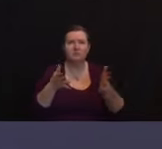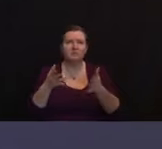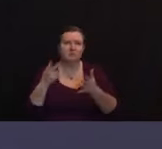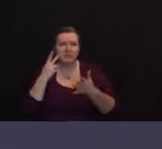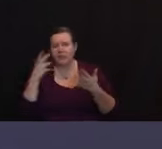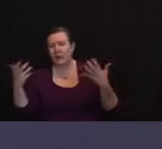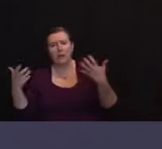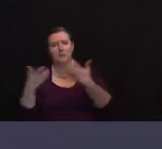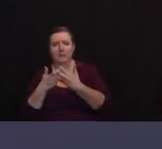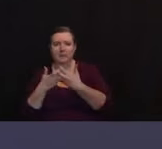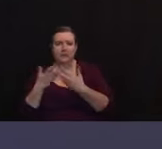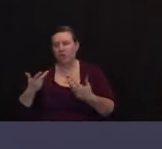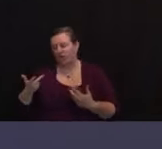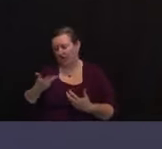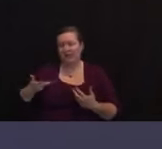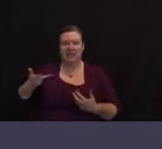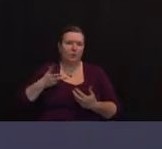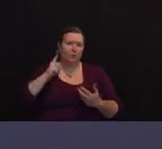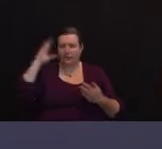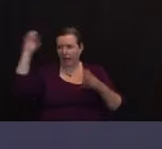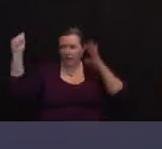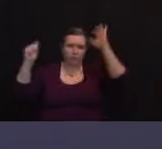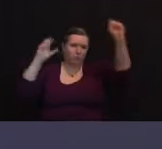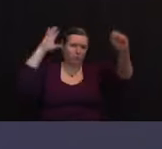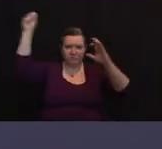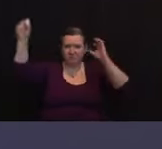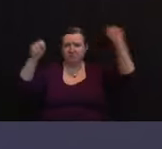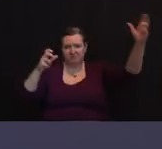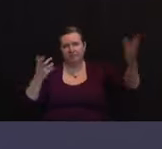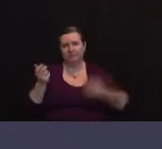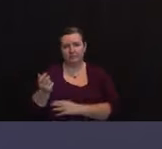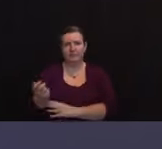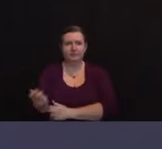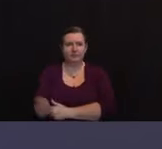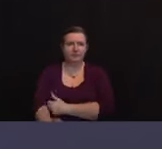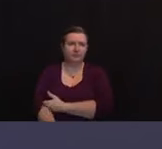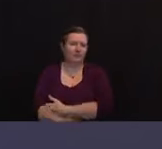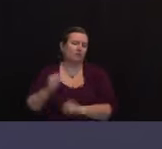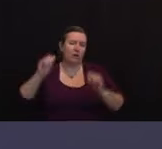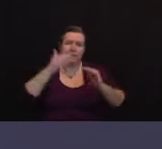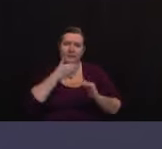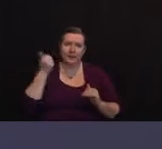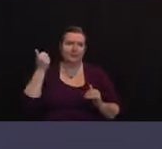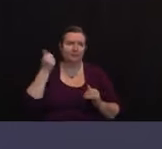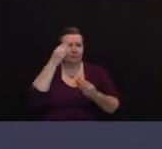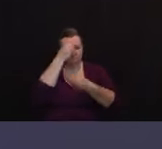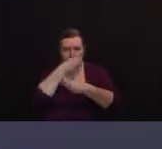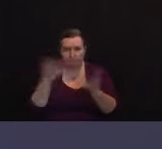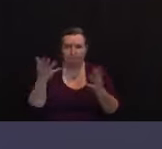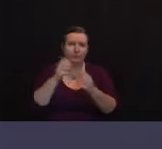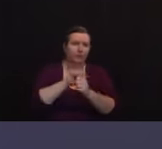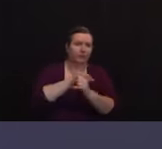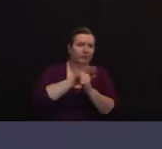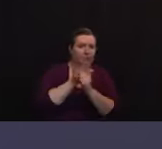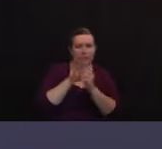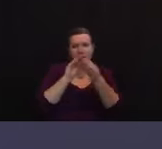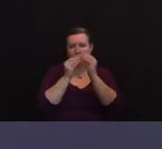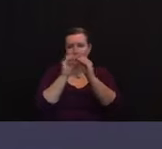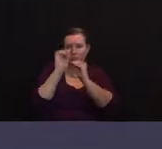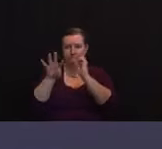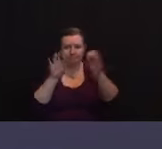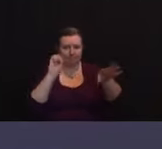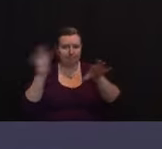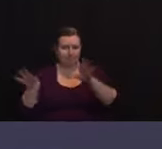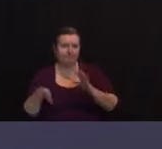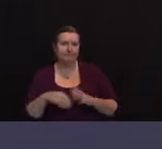there on Friday, and we'll do our level best to give you the COVID numbers from the